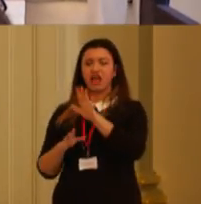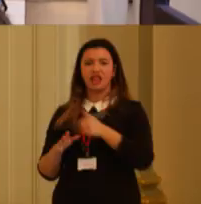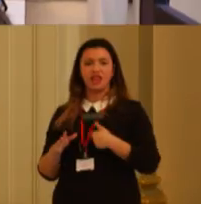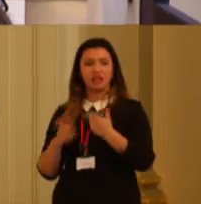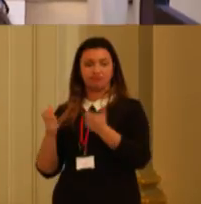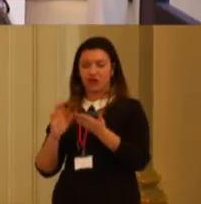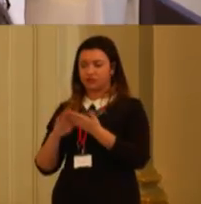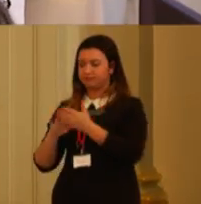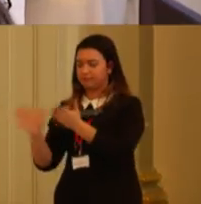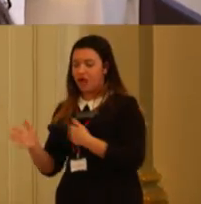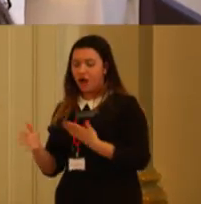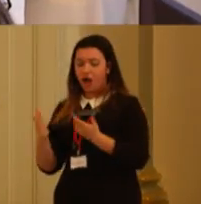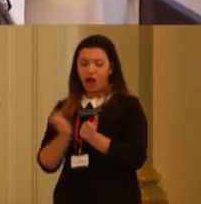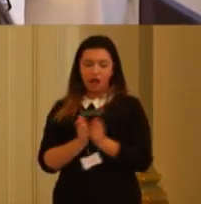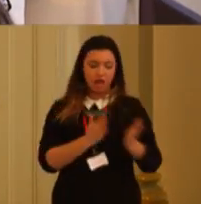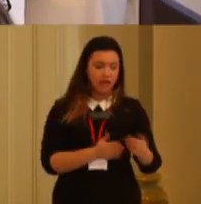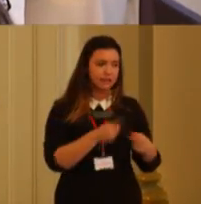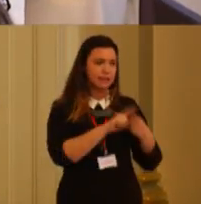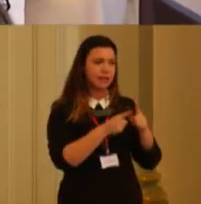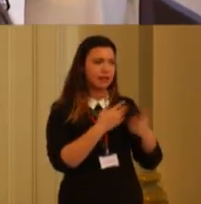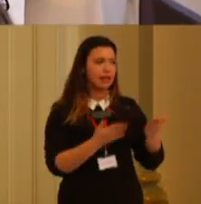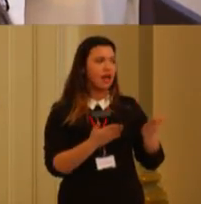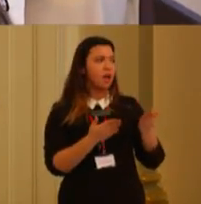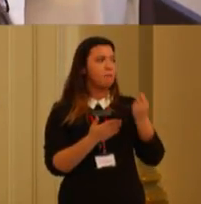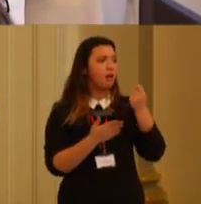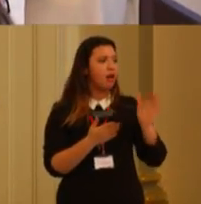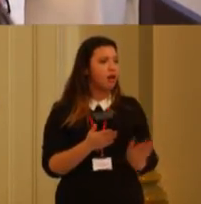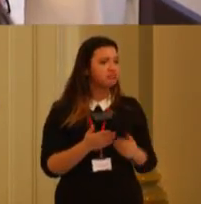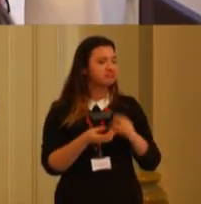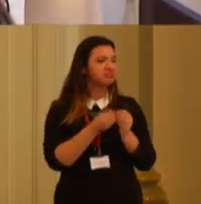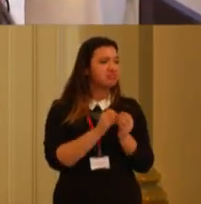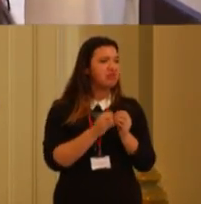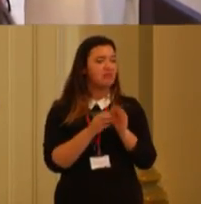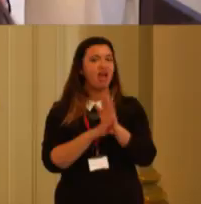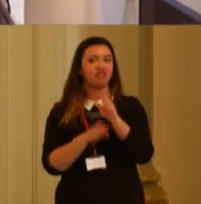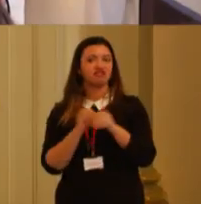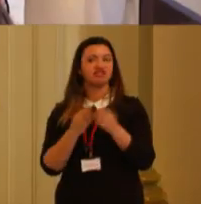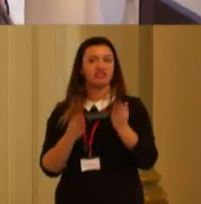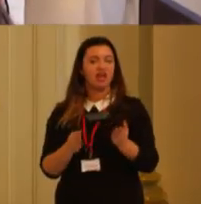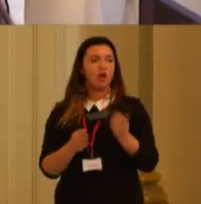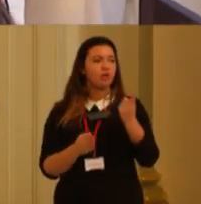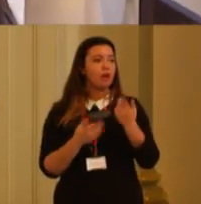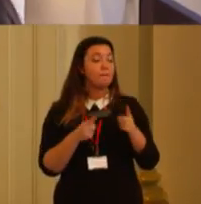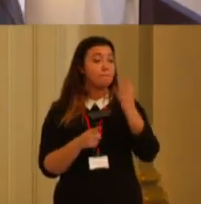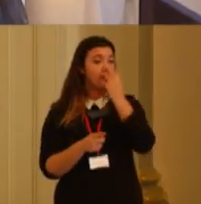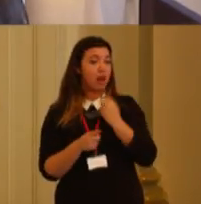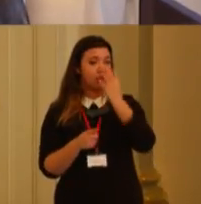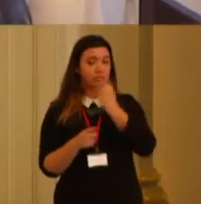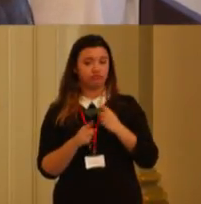kind of a tension in their social surrounding, economical life, in their family life.